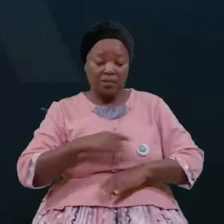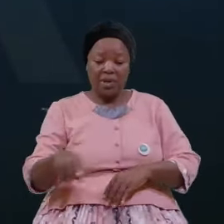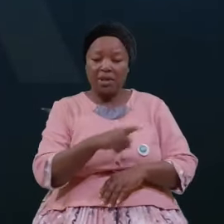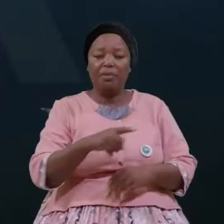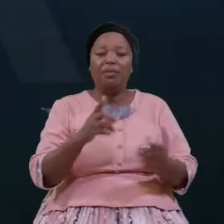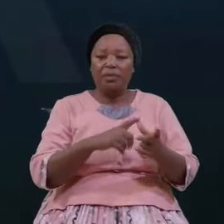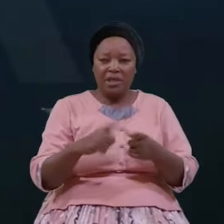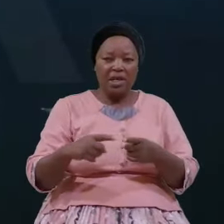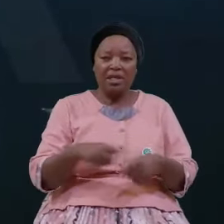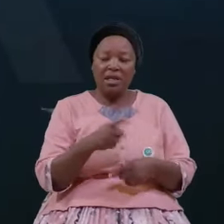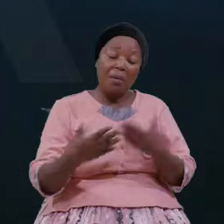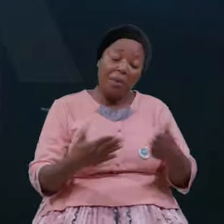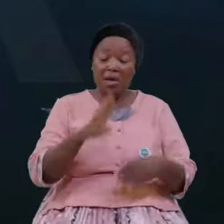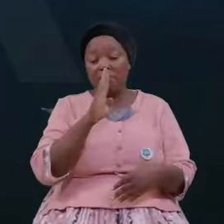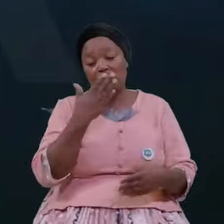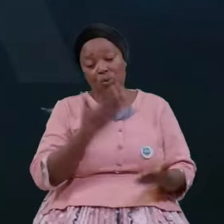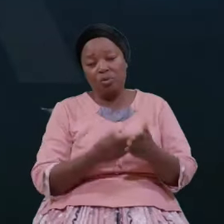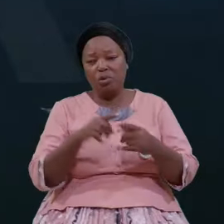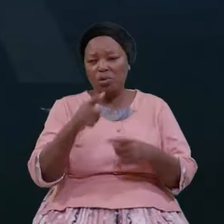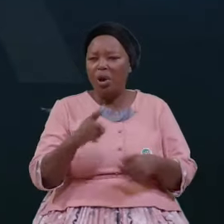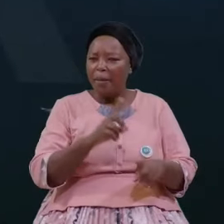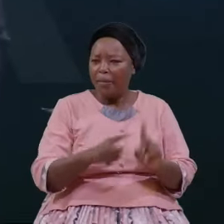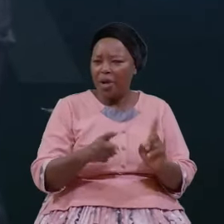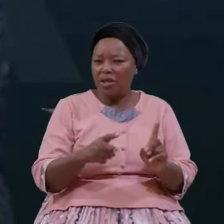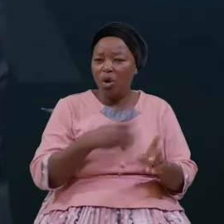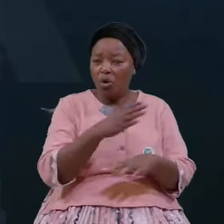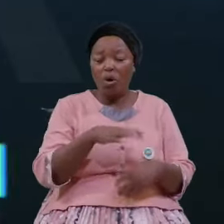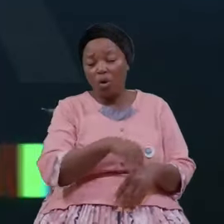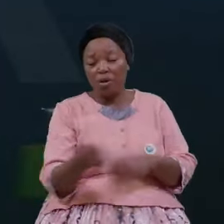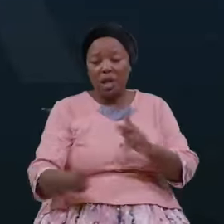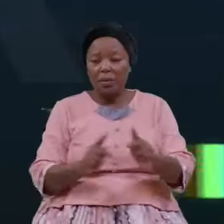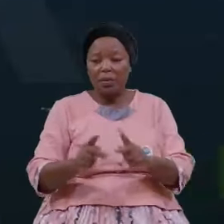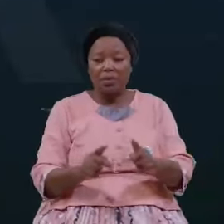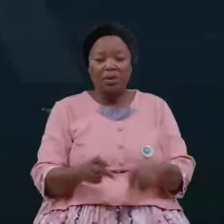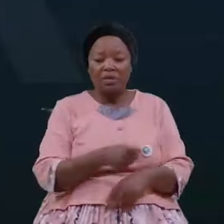might be good. But the rest of the people, they're bad